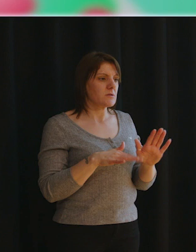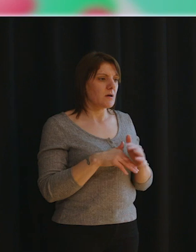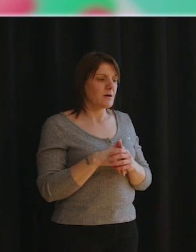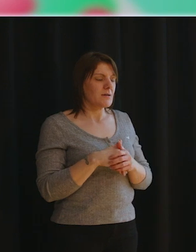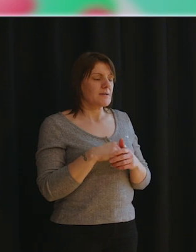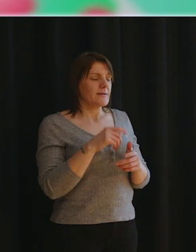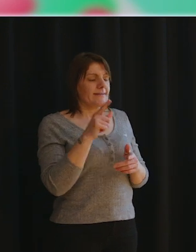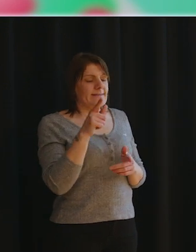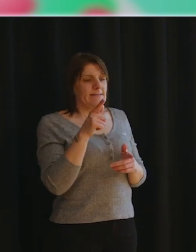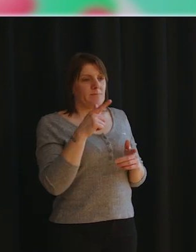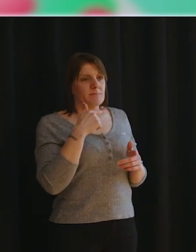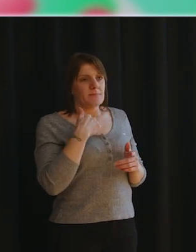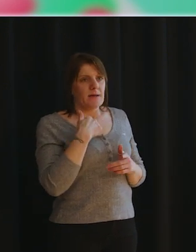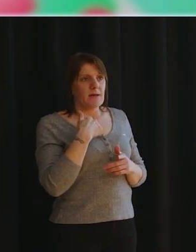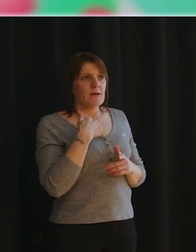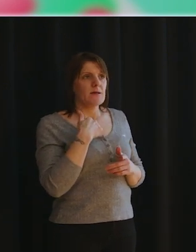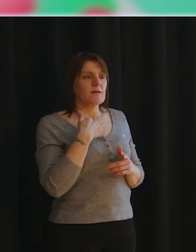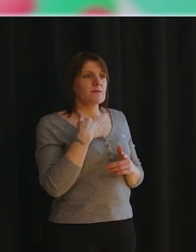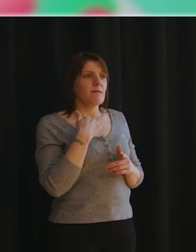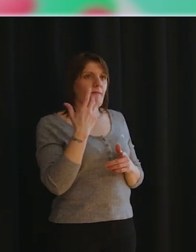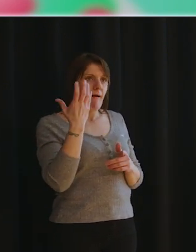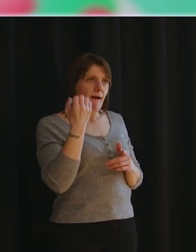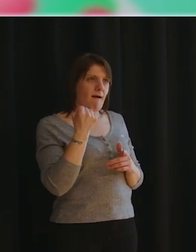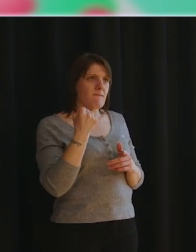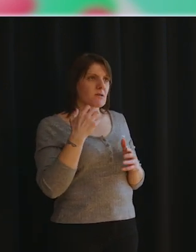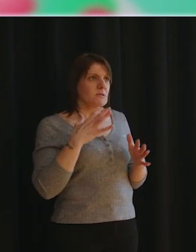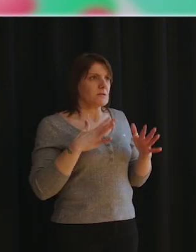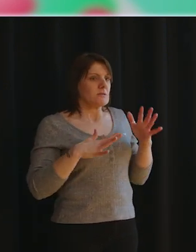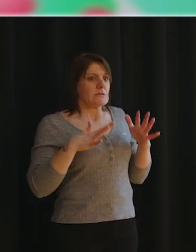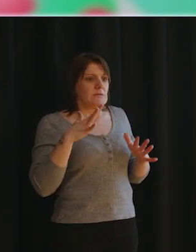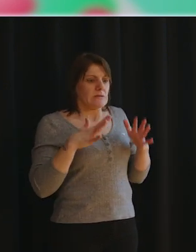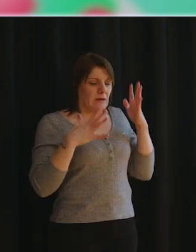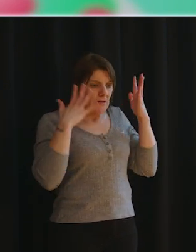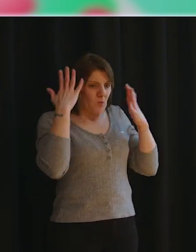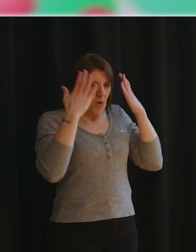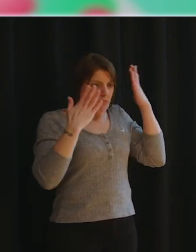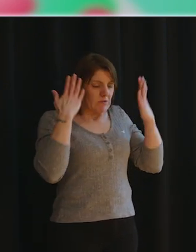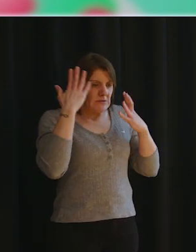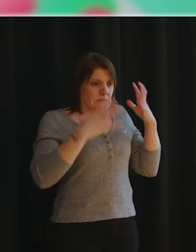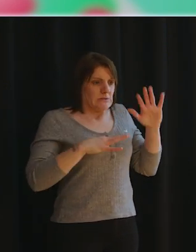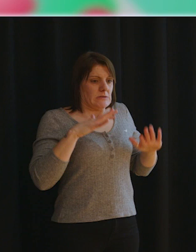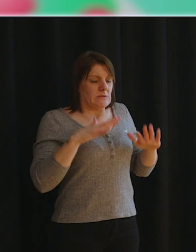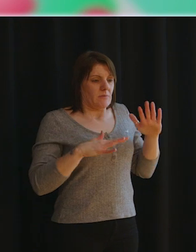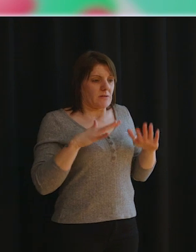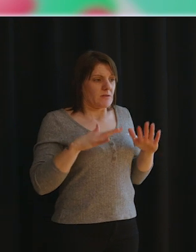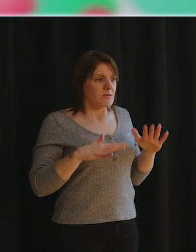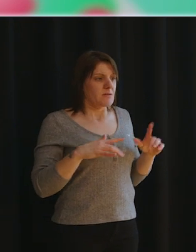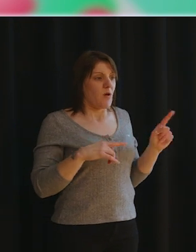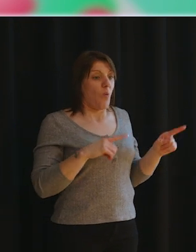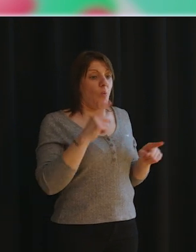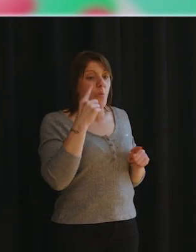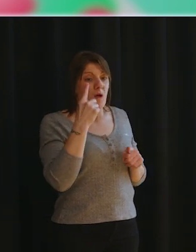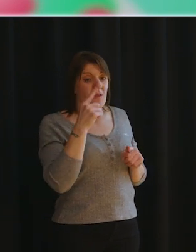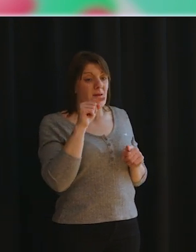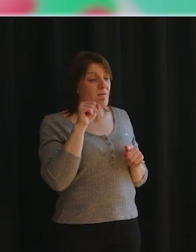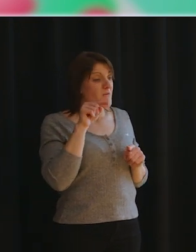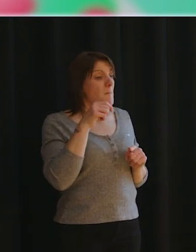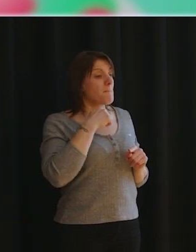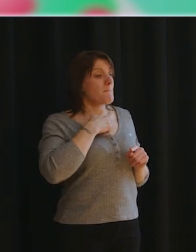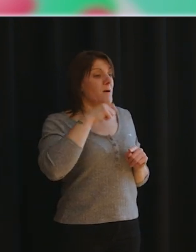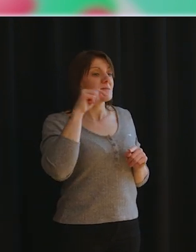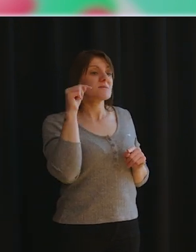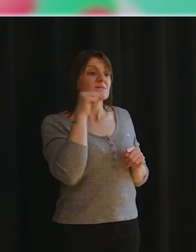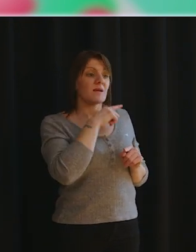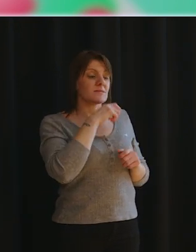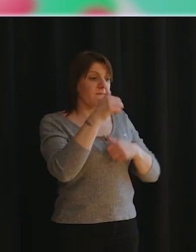that I've got anxiety about, so I need to manage my own anxiety about this. One of his favourite